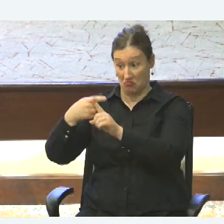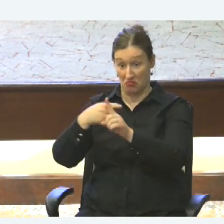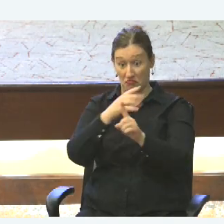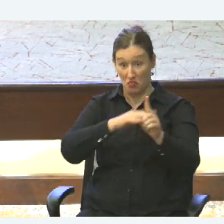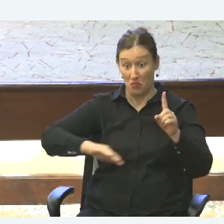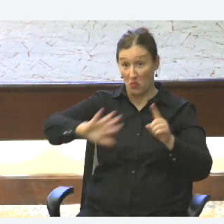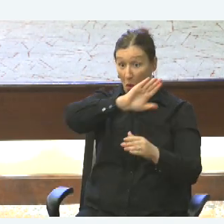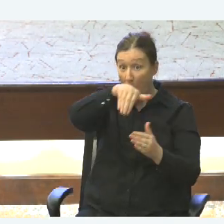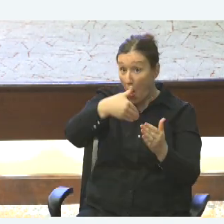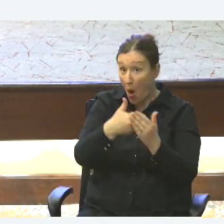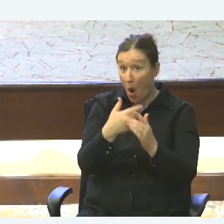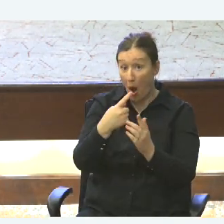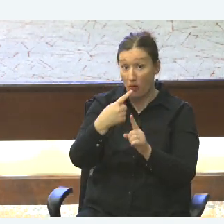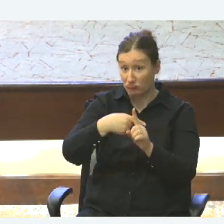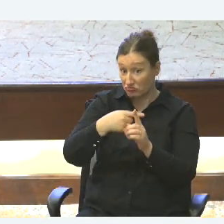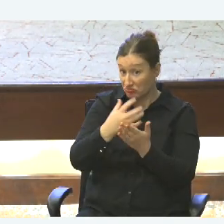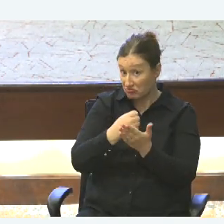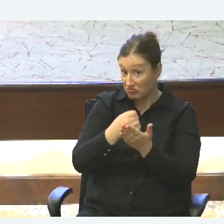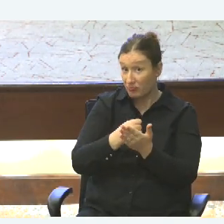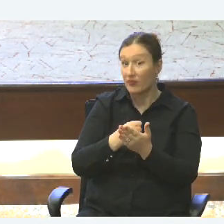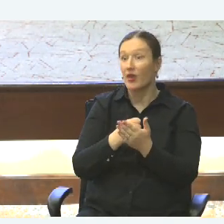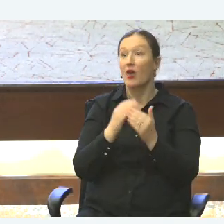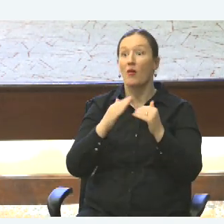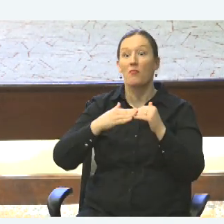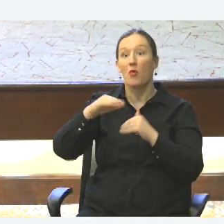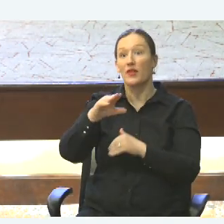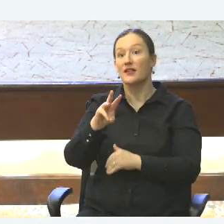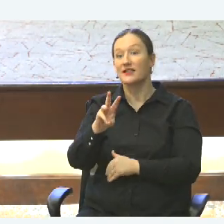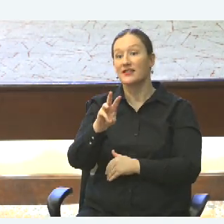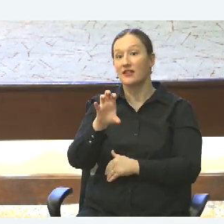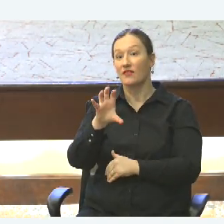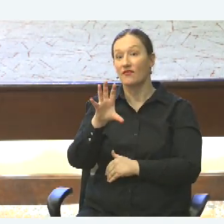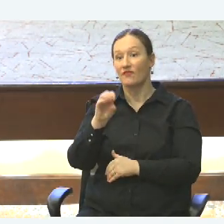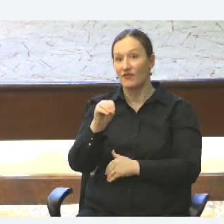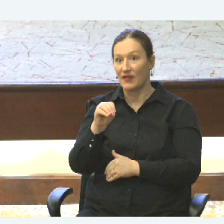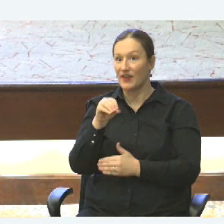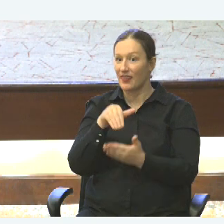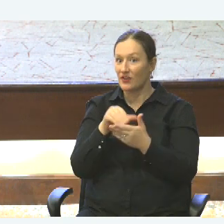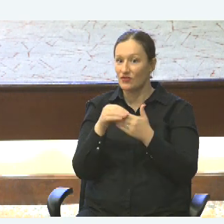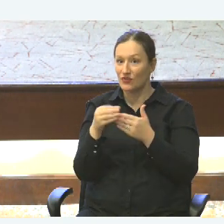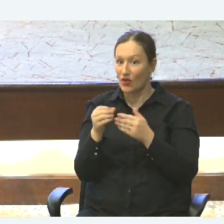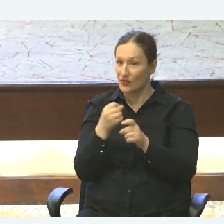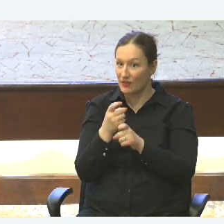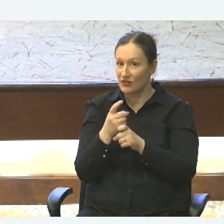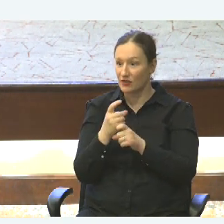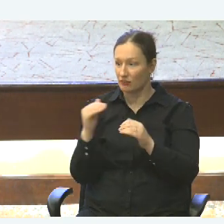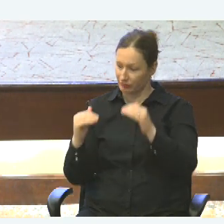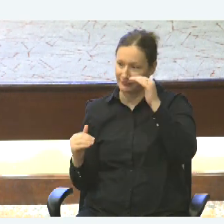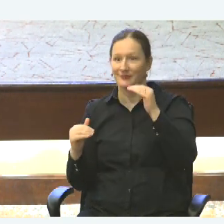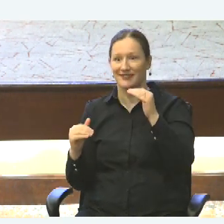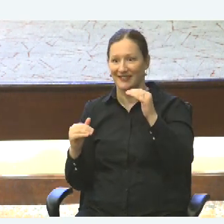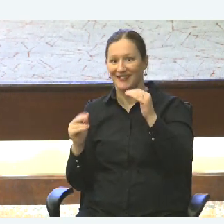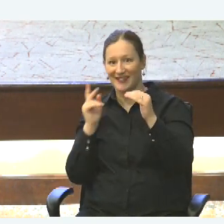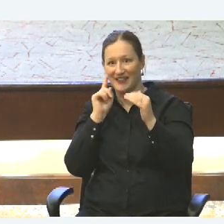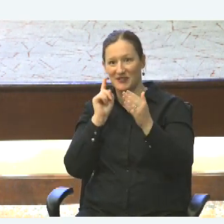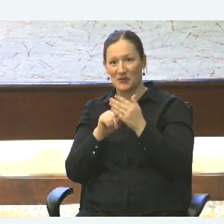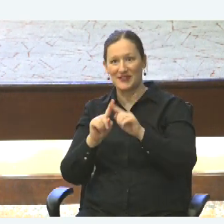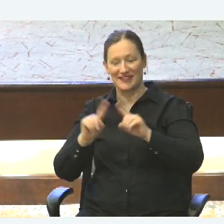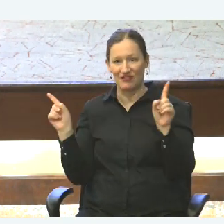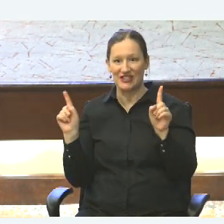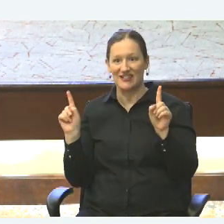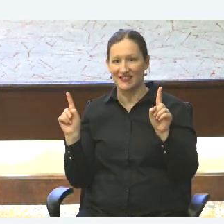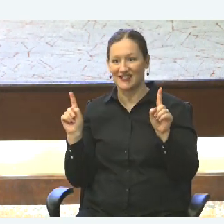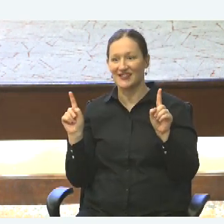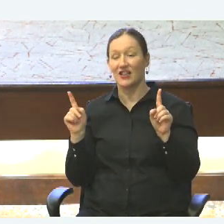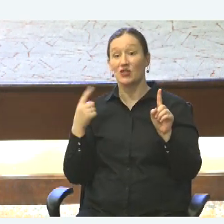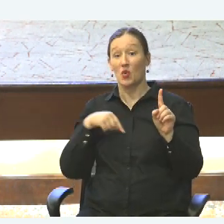that were identified, we'd be collecting over $650,000 in rent. So there's a fairly large differential there in terms of property